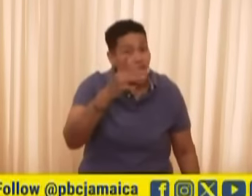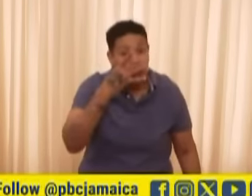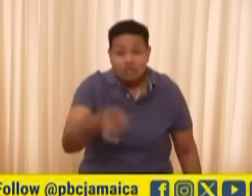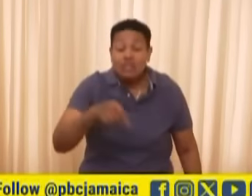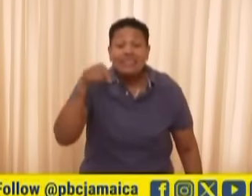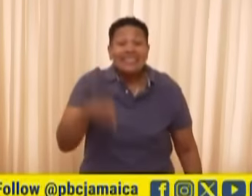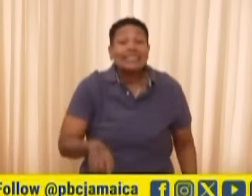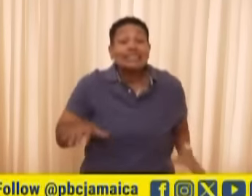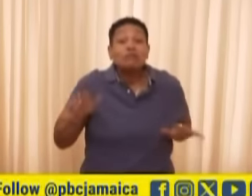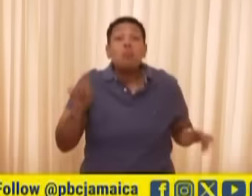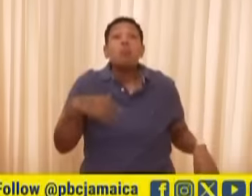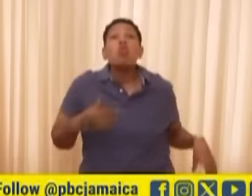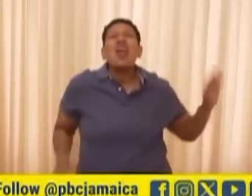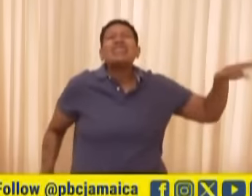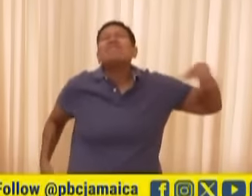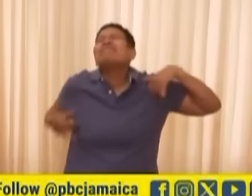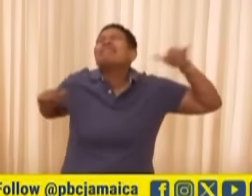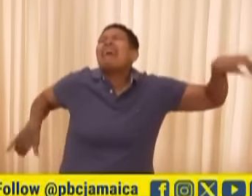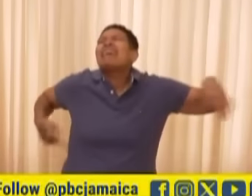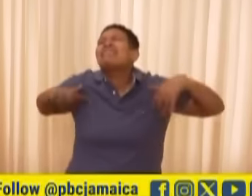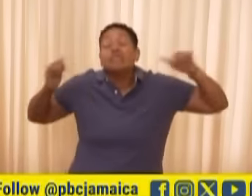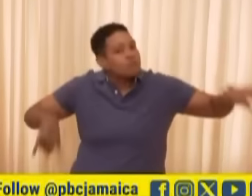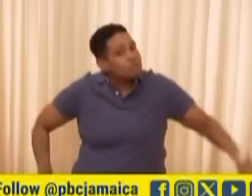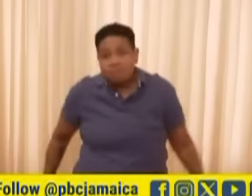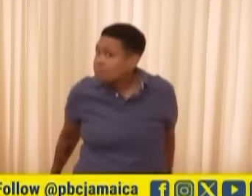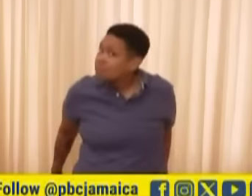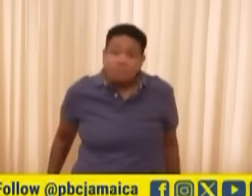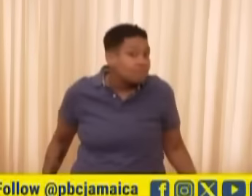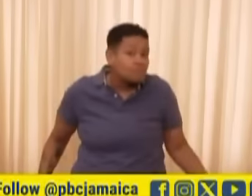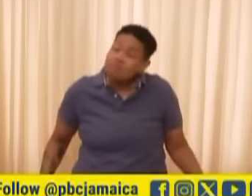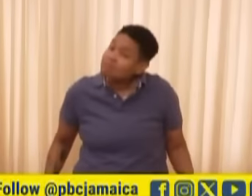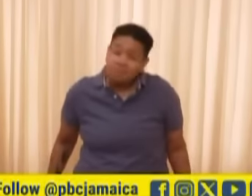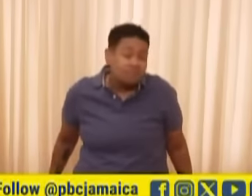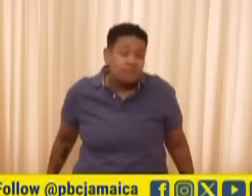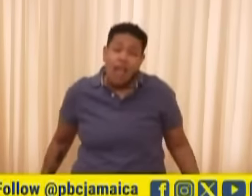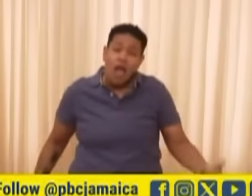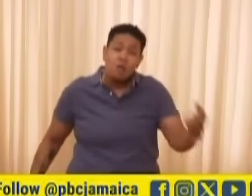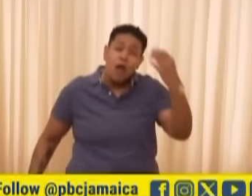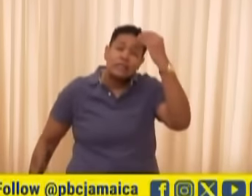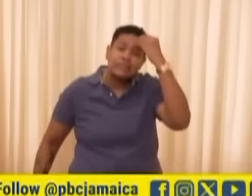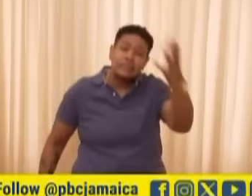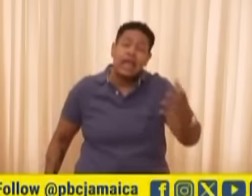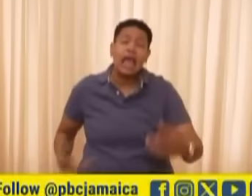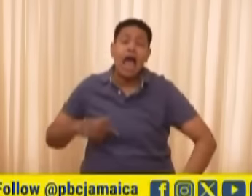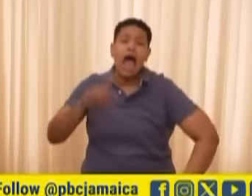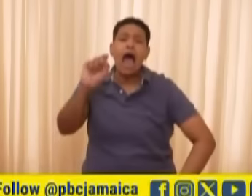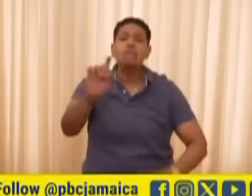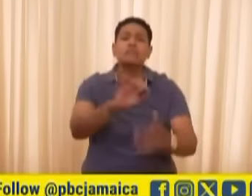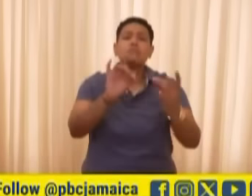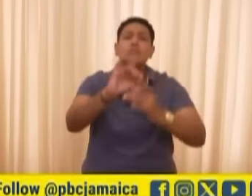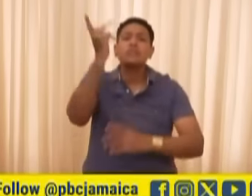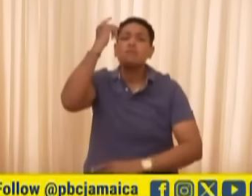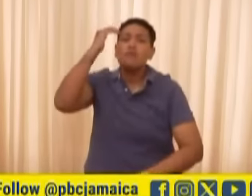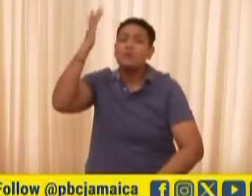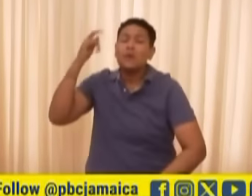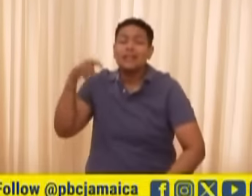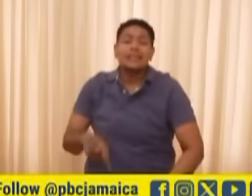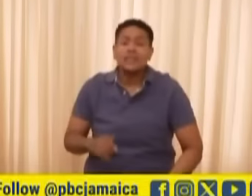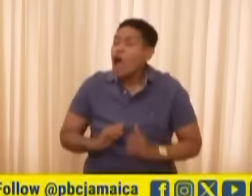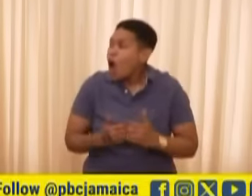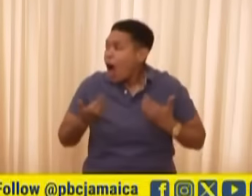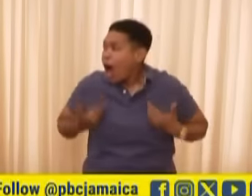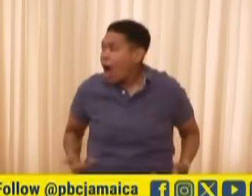this is done. And I want to say this, and I have to speak, Prime Minister, because this is how I